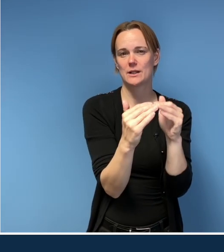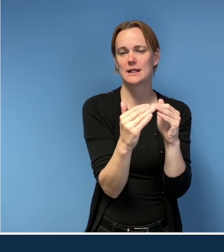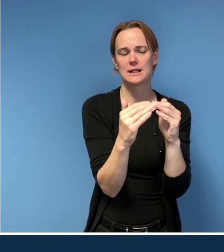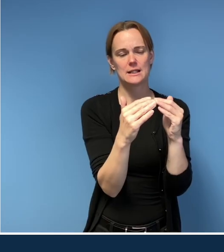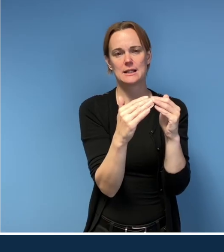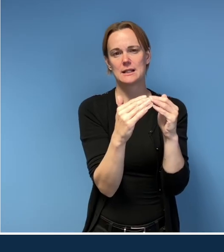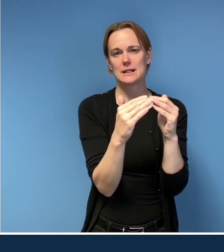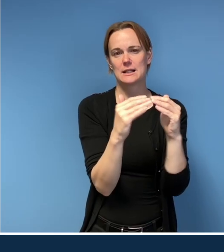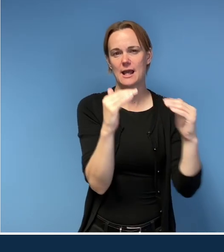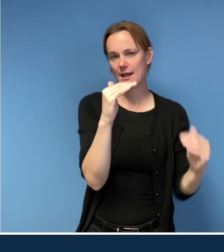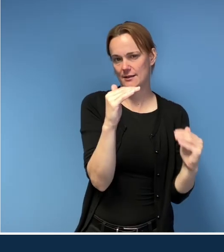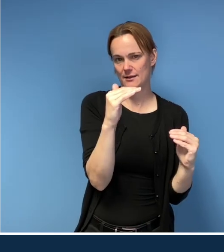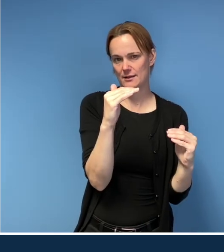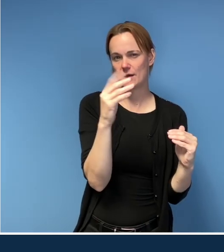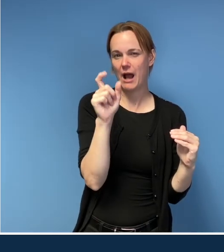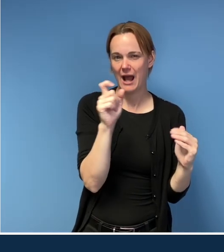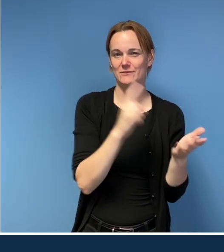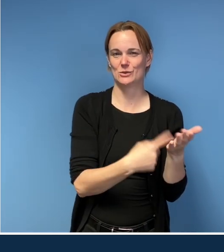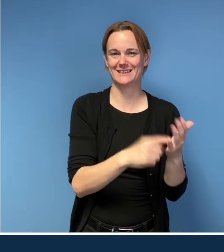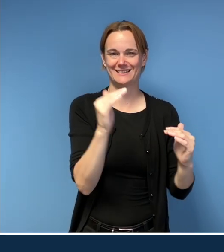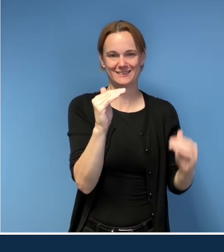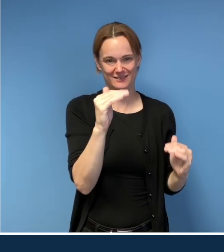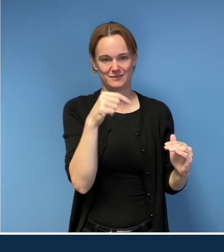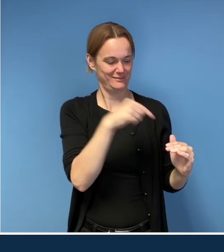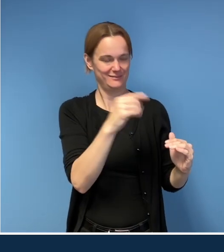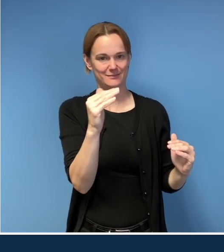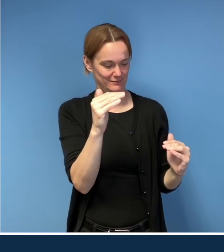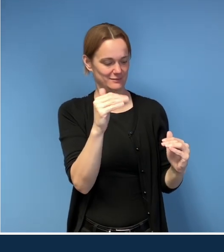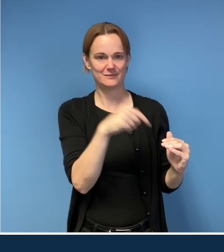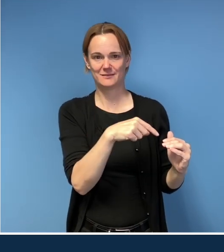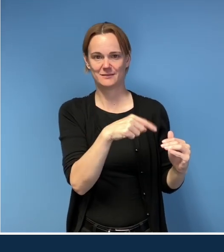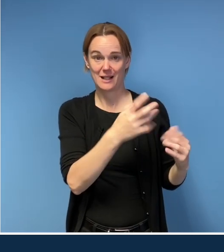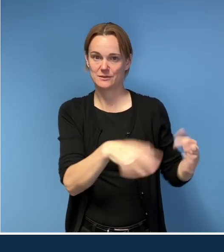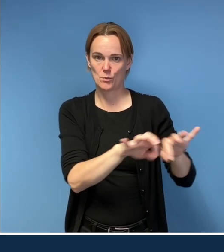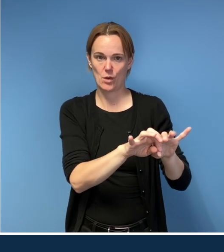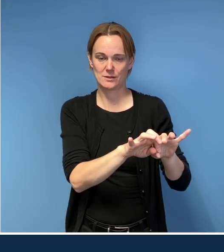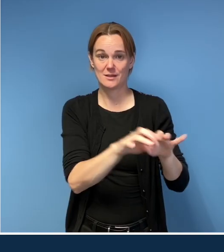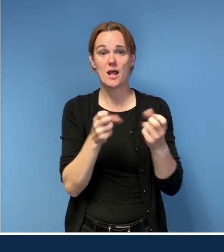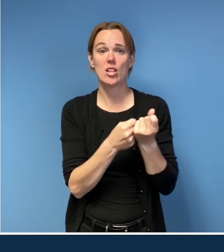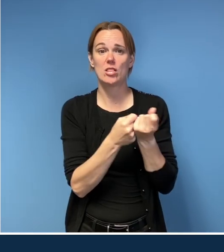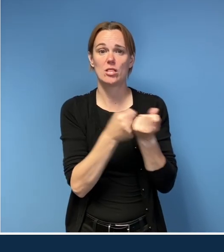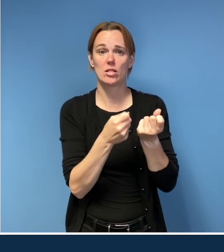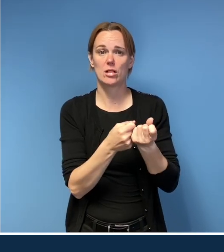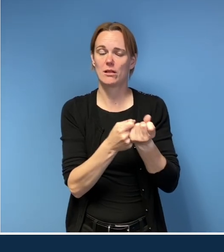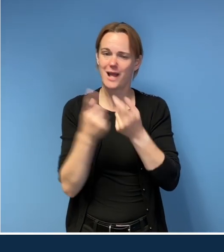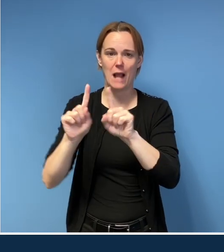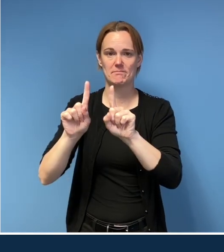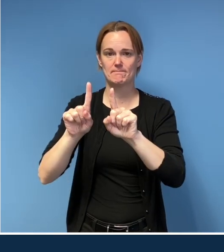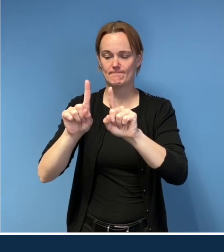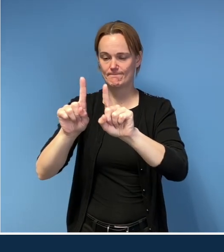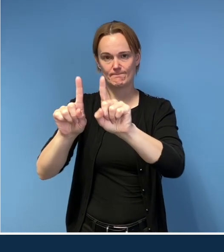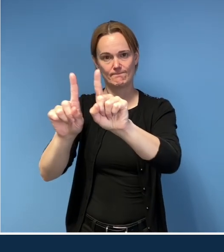that upside down and really putting a commitment to how important it is to remind ourselves what true relational allyship